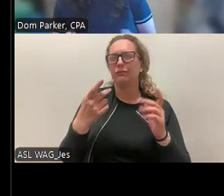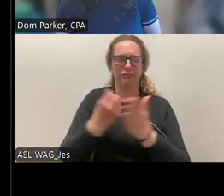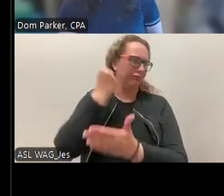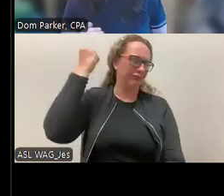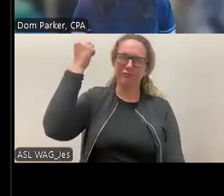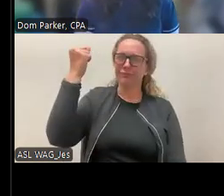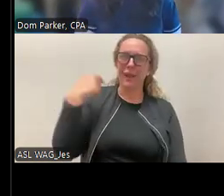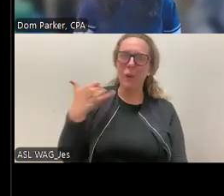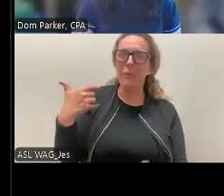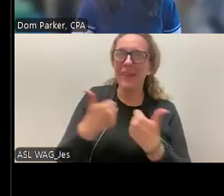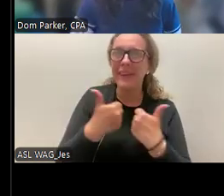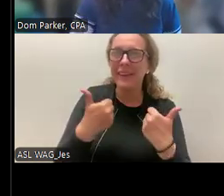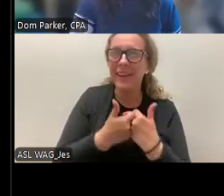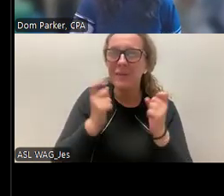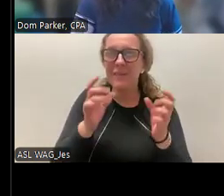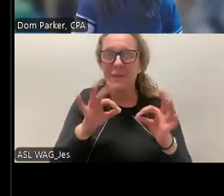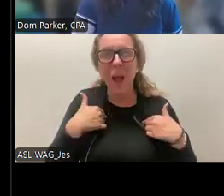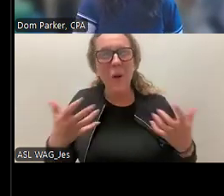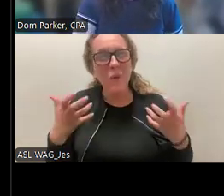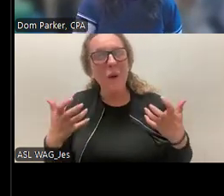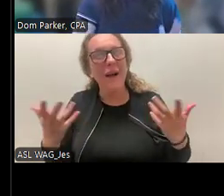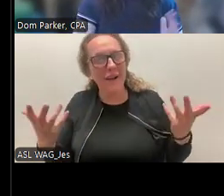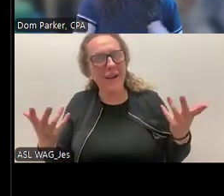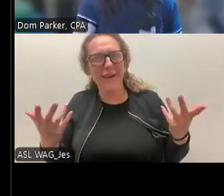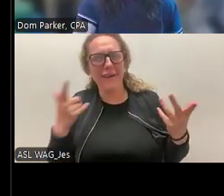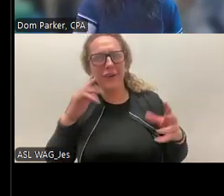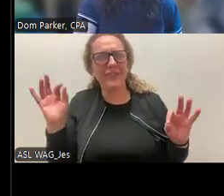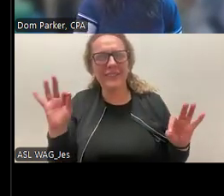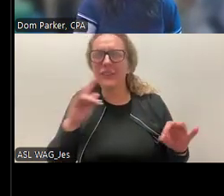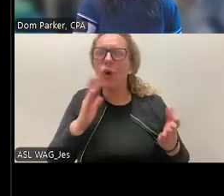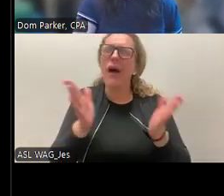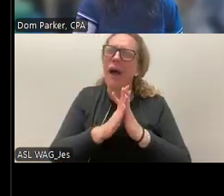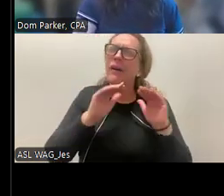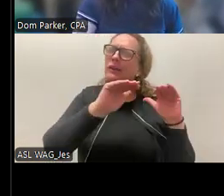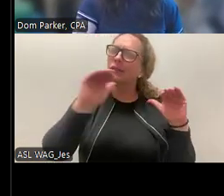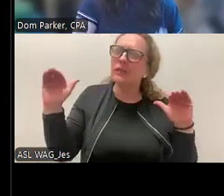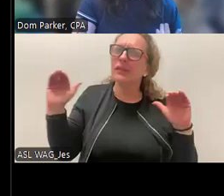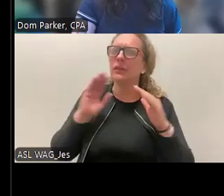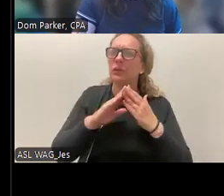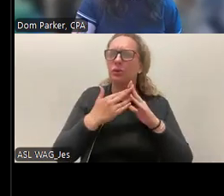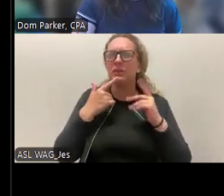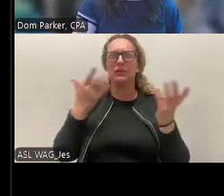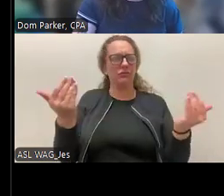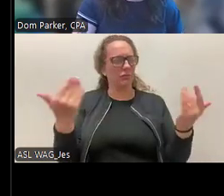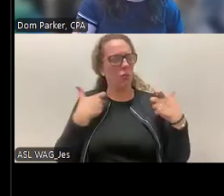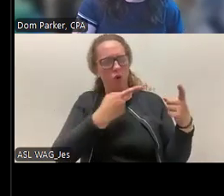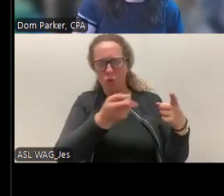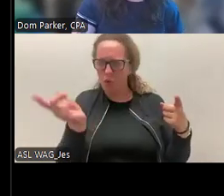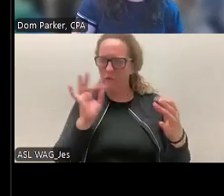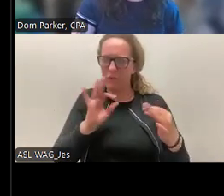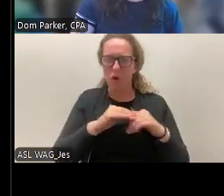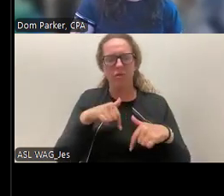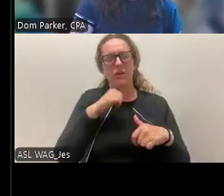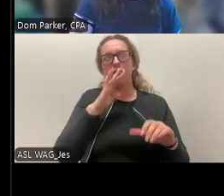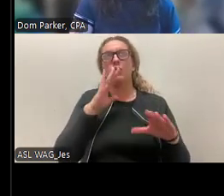to play a game and give feedback. So I think just asking different communities and saying, we would love your feedback on this, would be a great